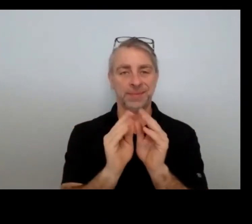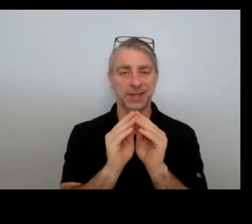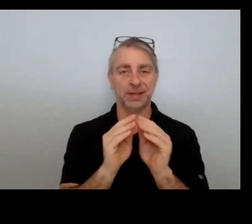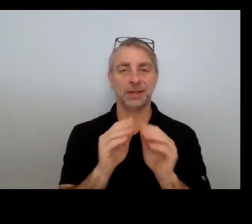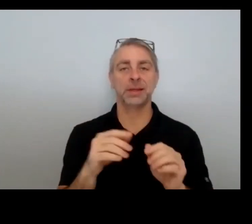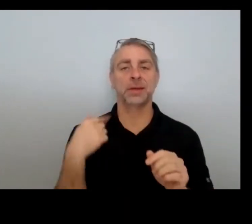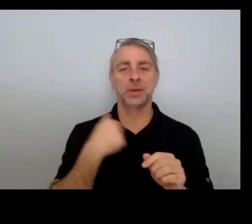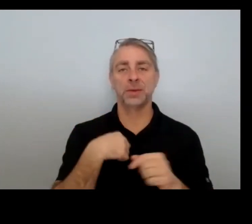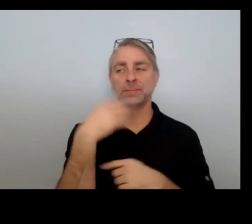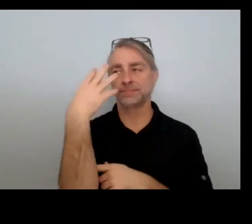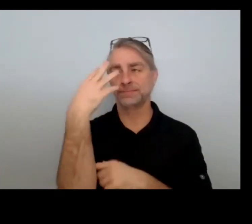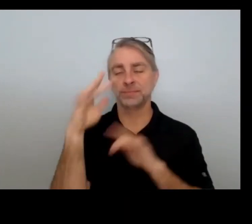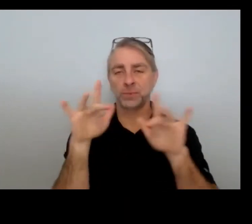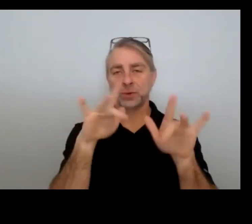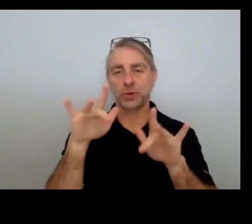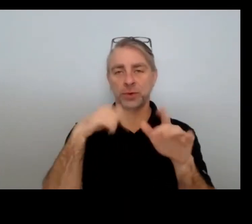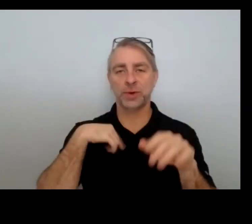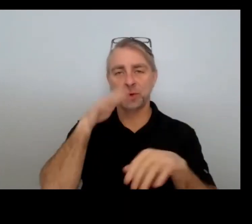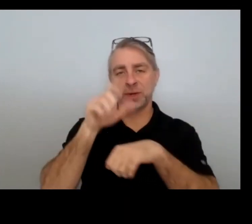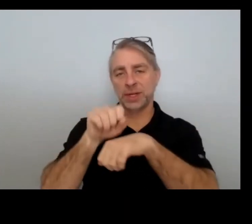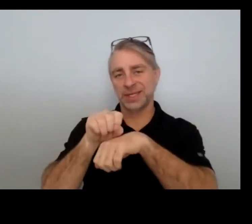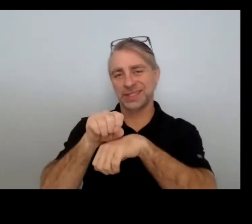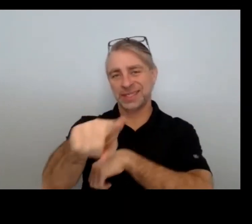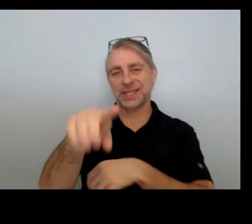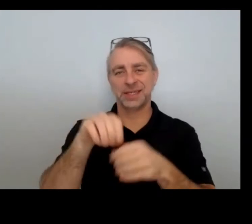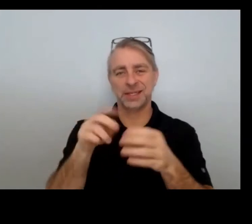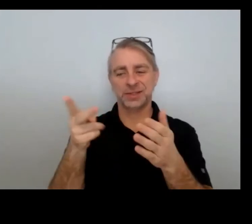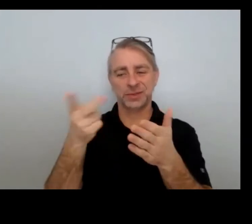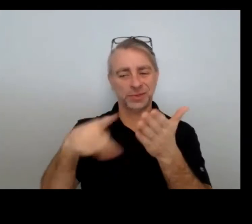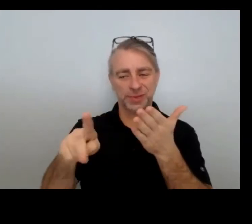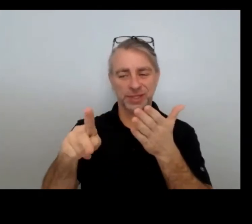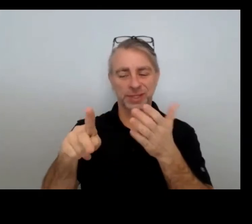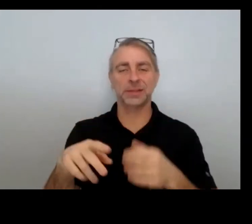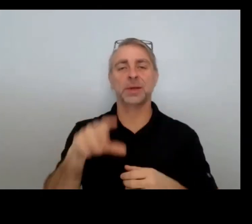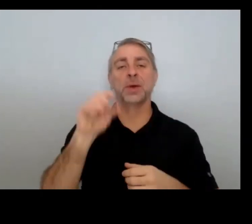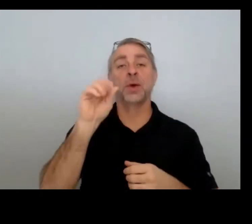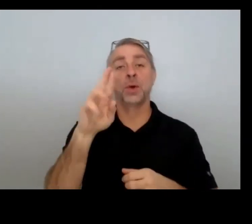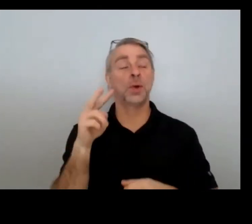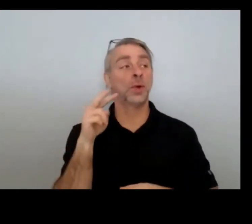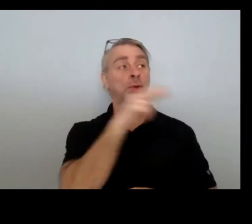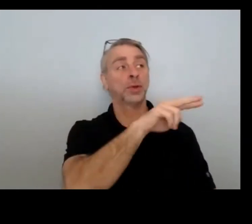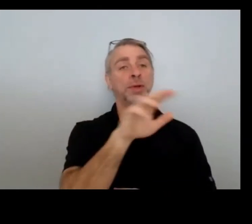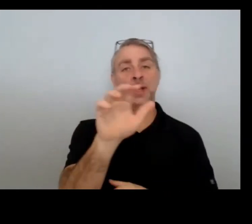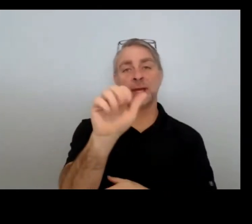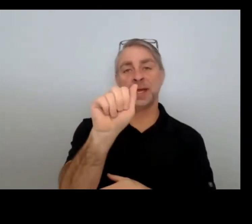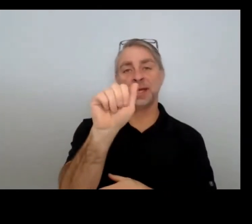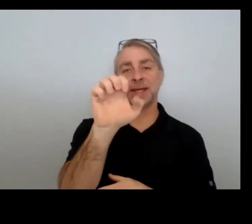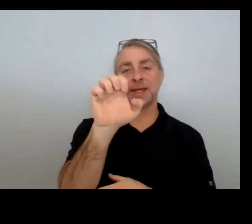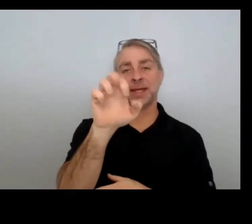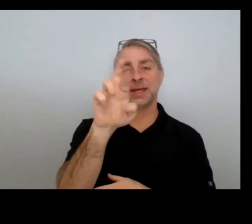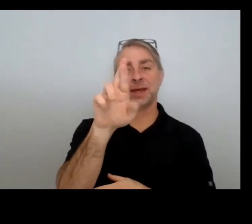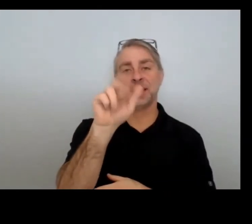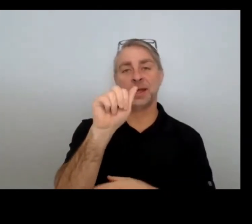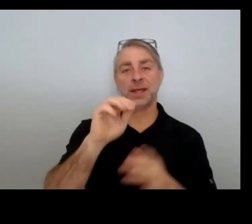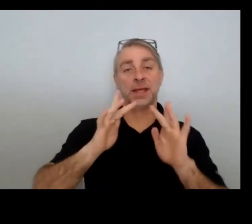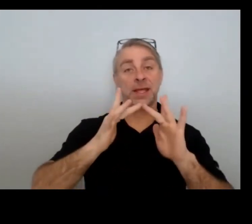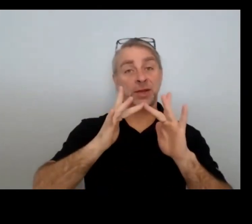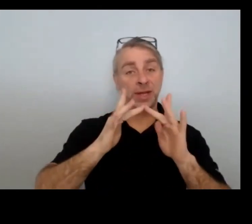few weeks on both the AERA website and in the PEERS Data Hub.